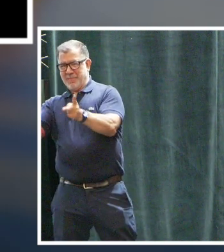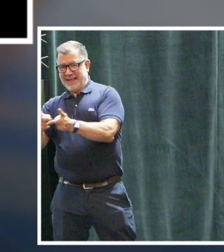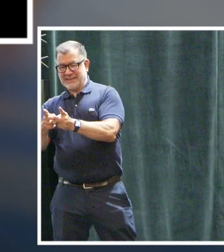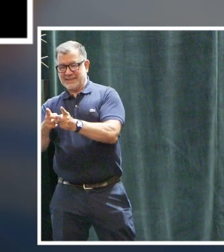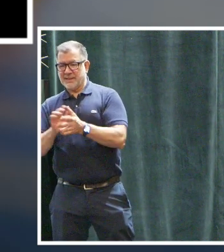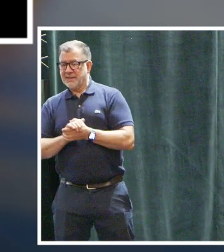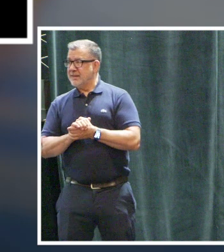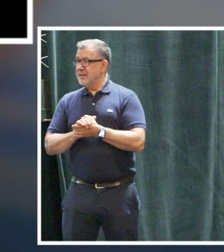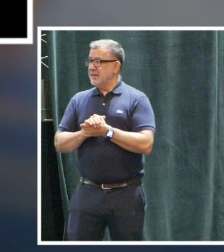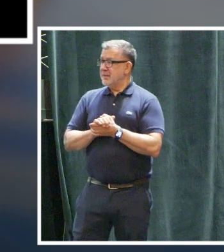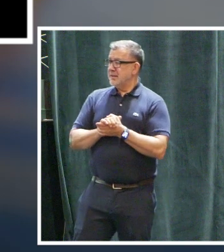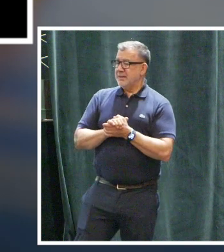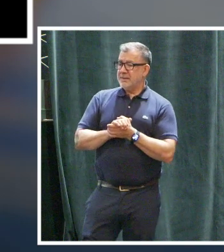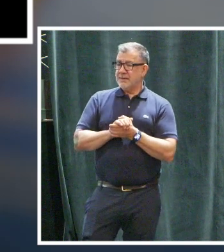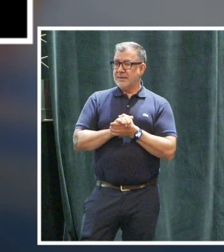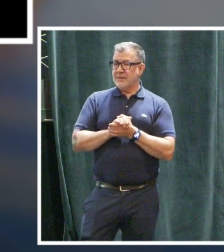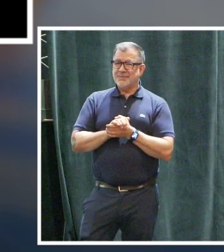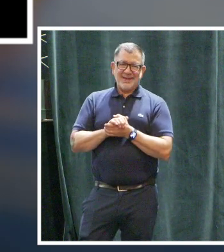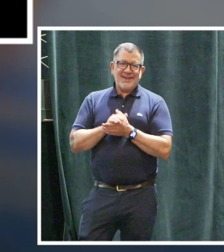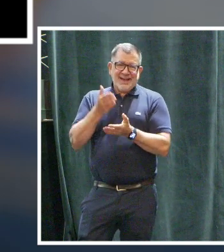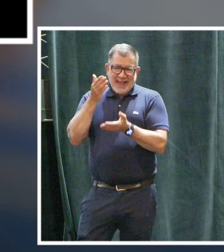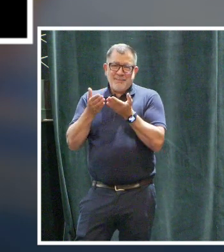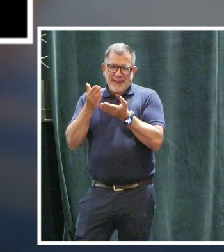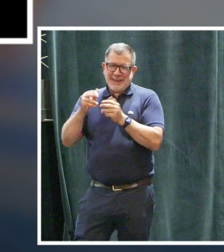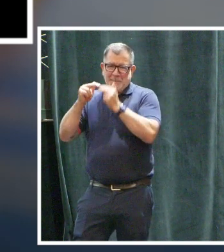makes sense to have it operate as a water feature or not.